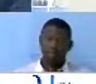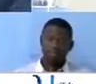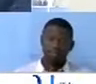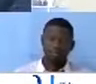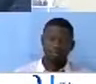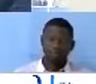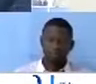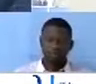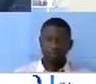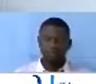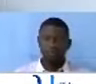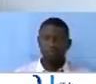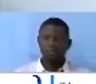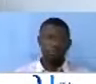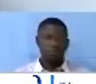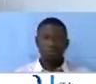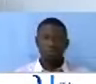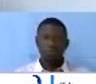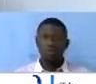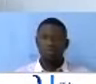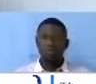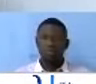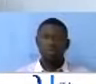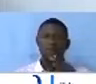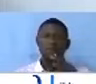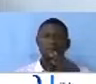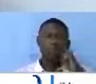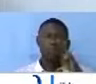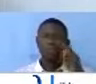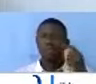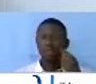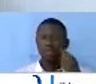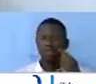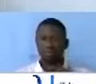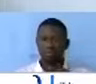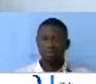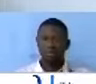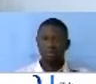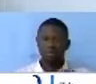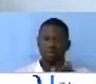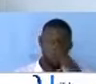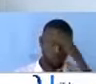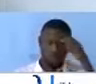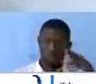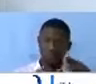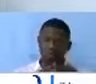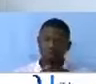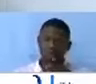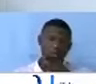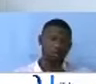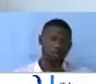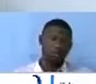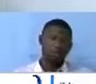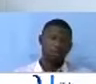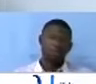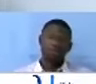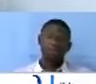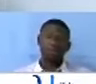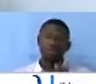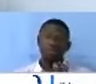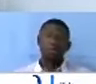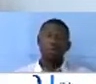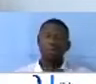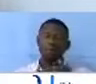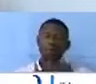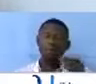I didn't. 14 days I had with them. It's not even 14 days. I cannot count to say that I have been there for more than five times even. You see, one